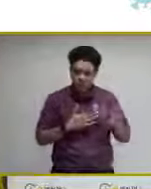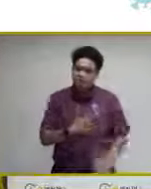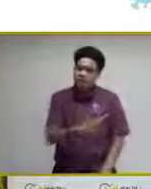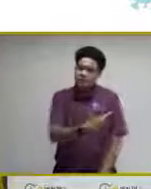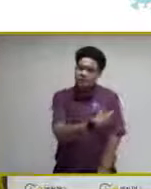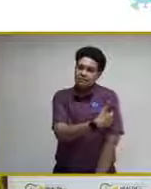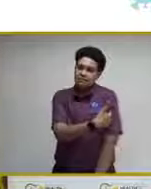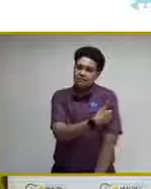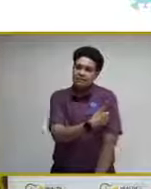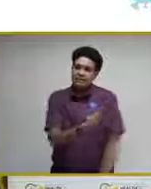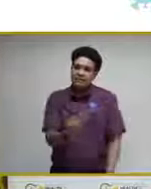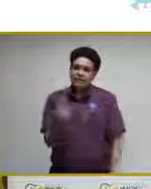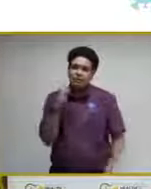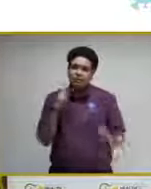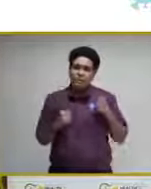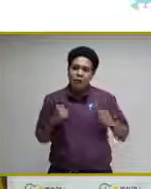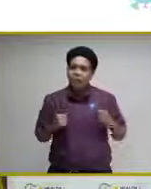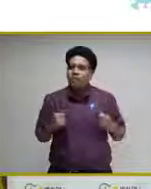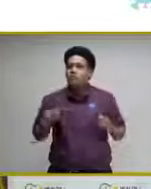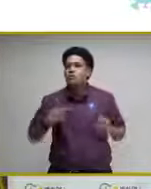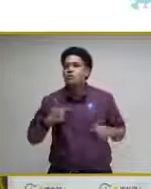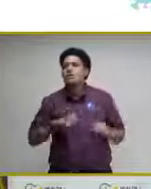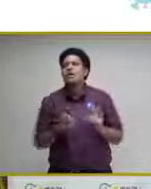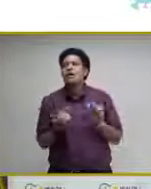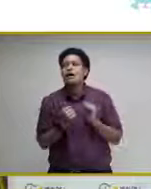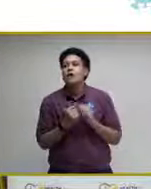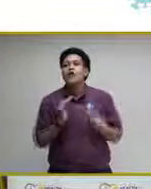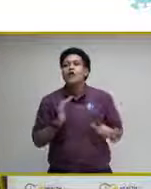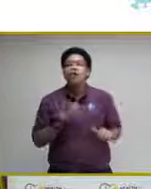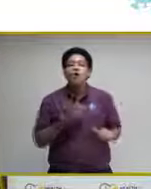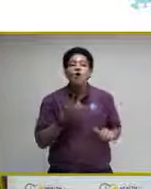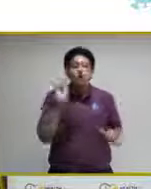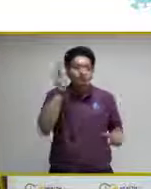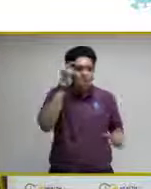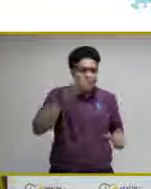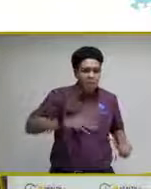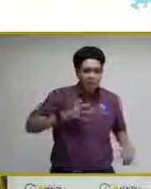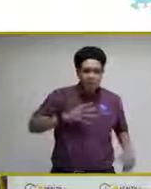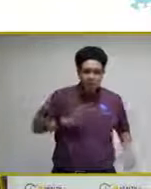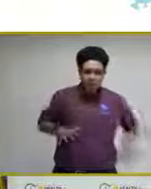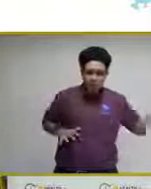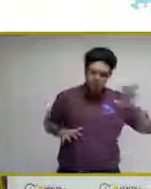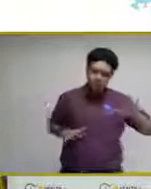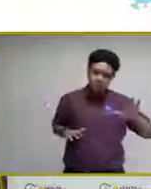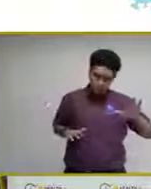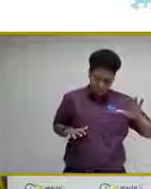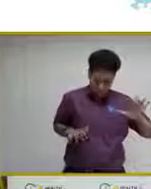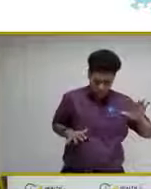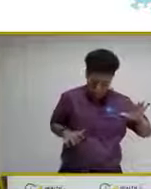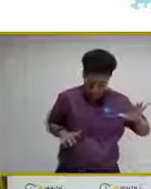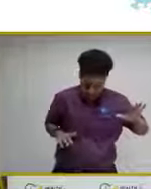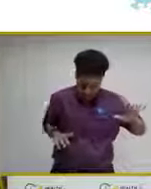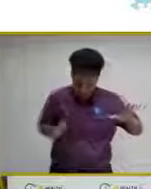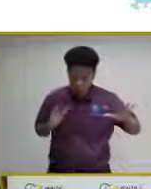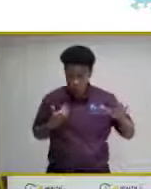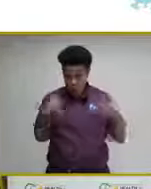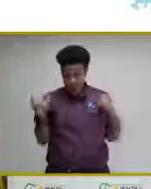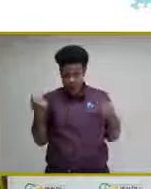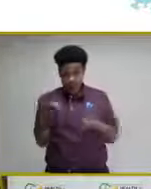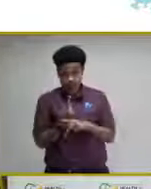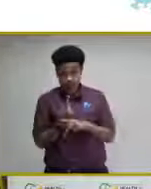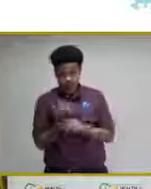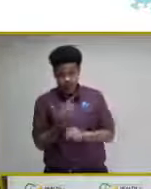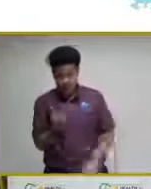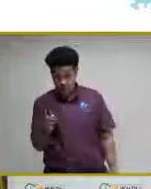vaccines for March. We start with our government officials, then our healthcare